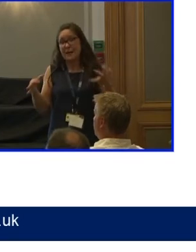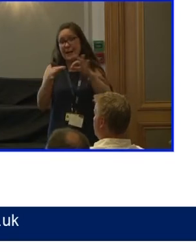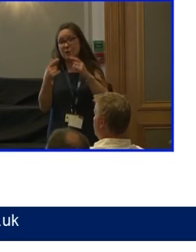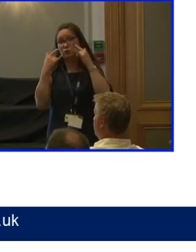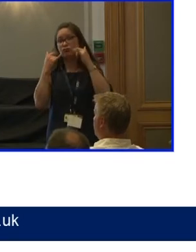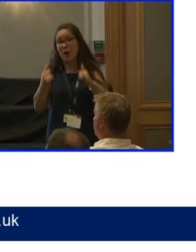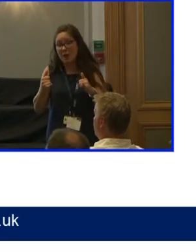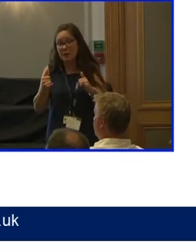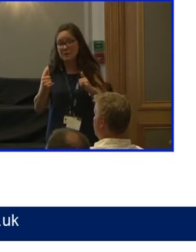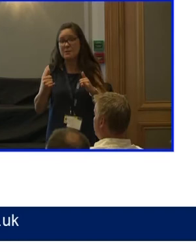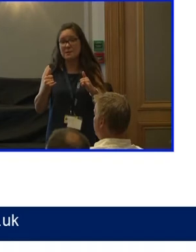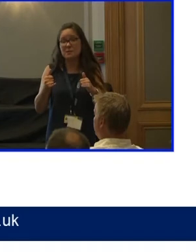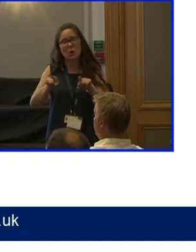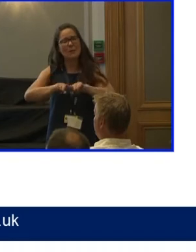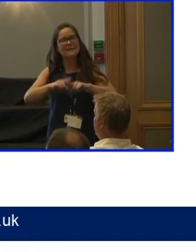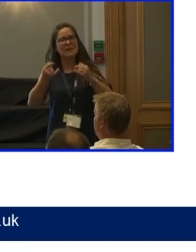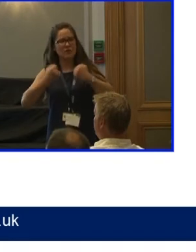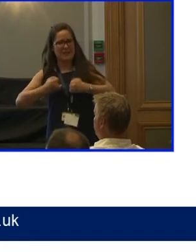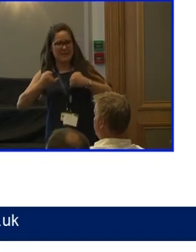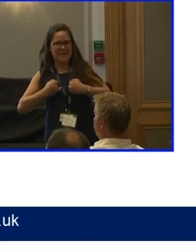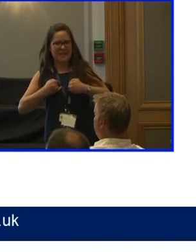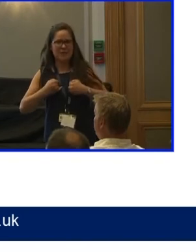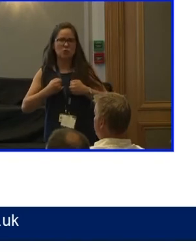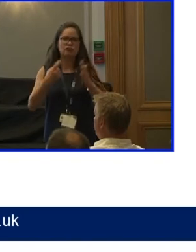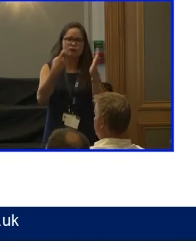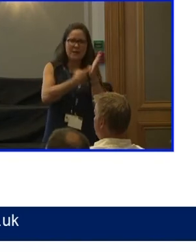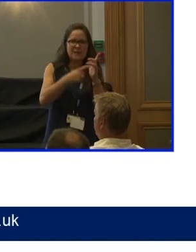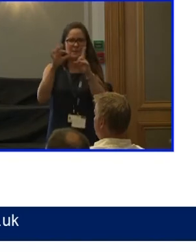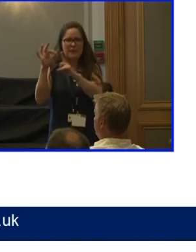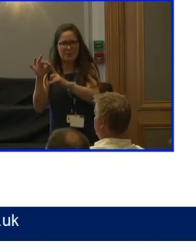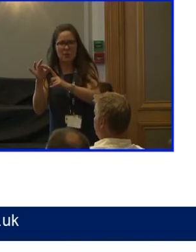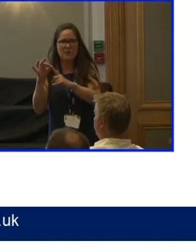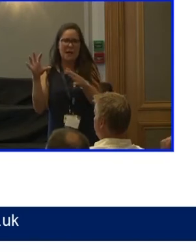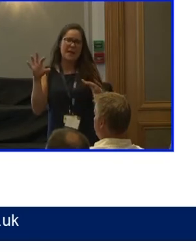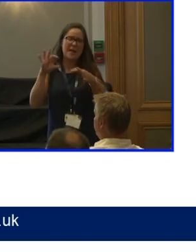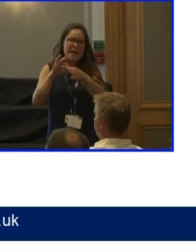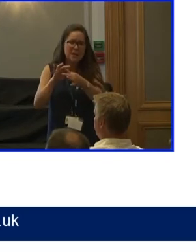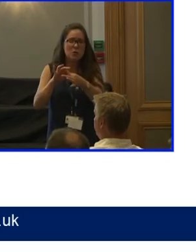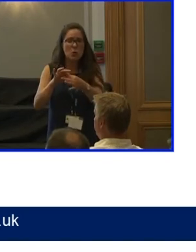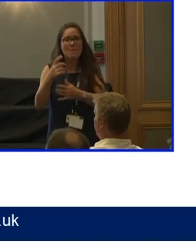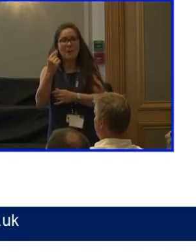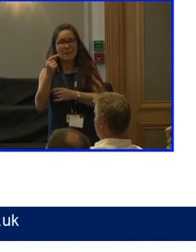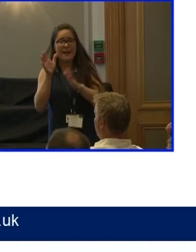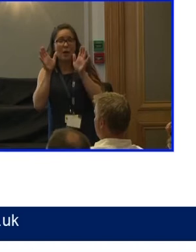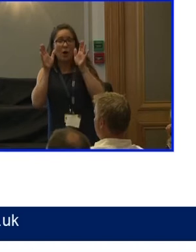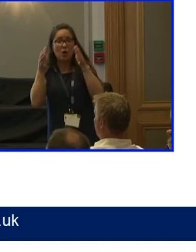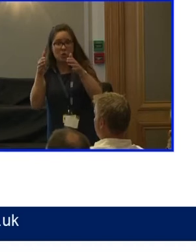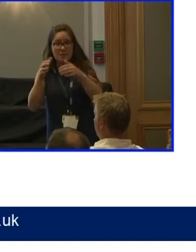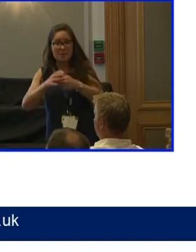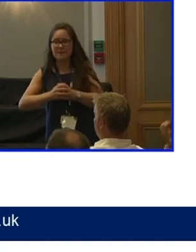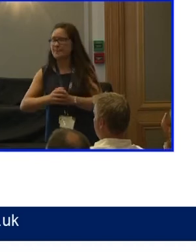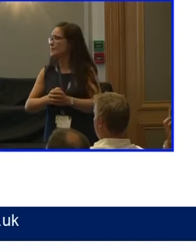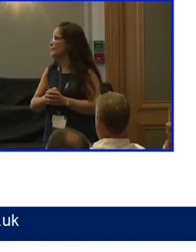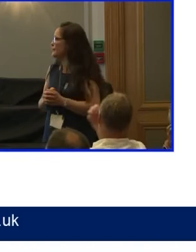of retinitis pigmentosa, such as X-linked retinitis pigmentosa or RP related to Usher syndrome. There are also stem cell therapy